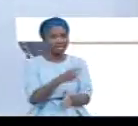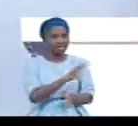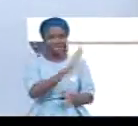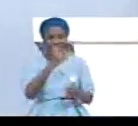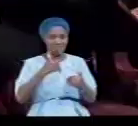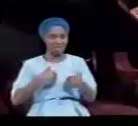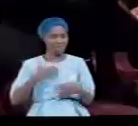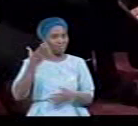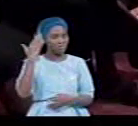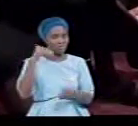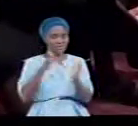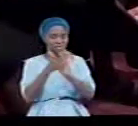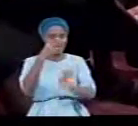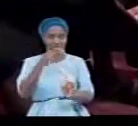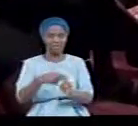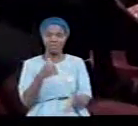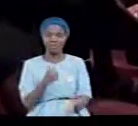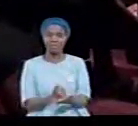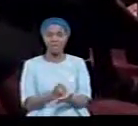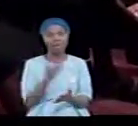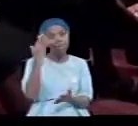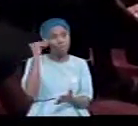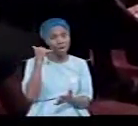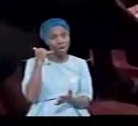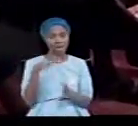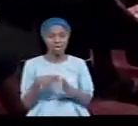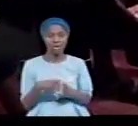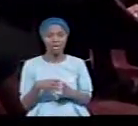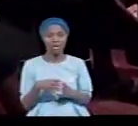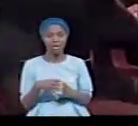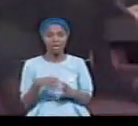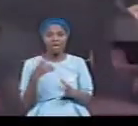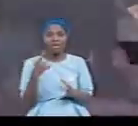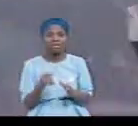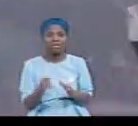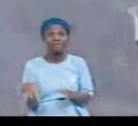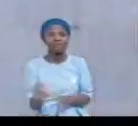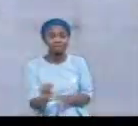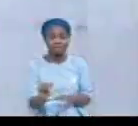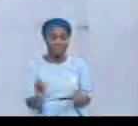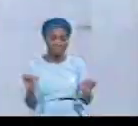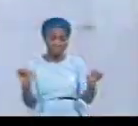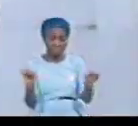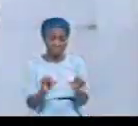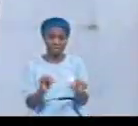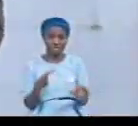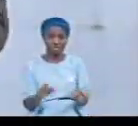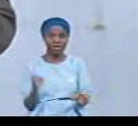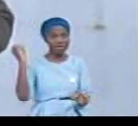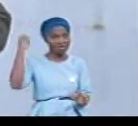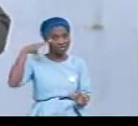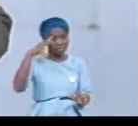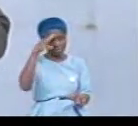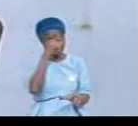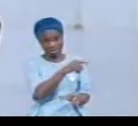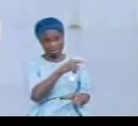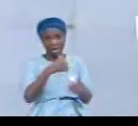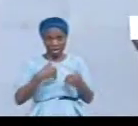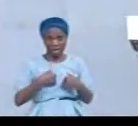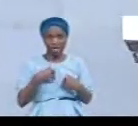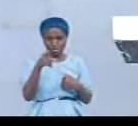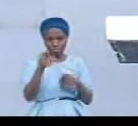in Jesus' name. Why? The same measure of grace he has, you